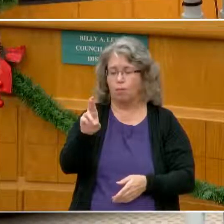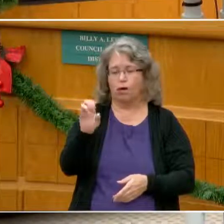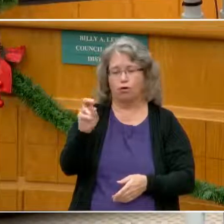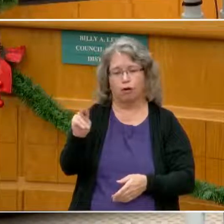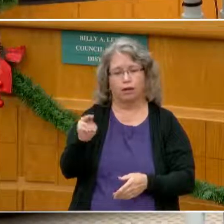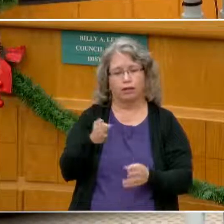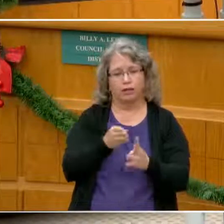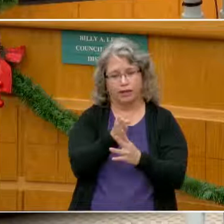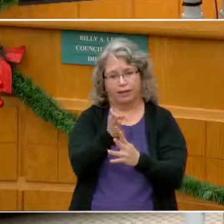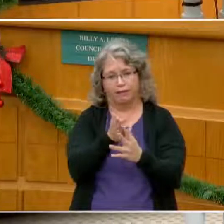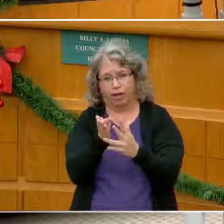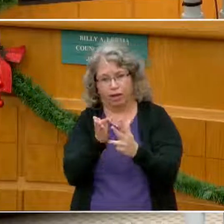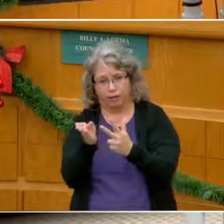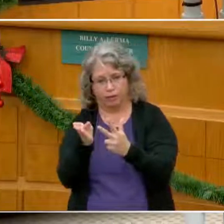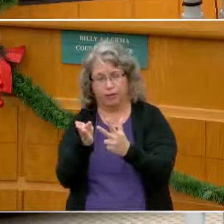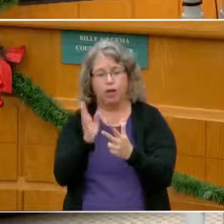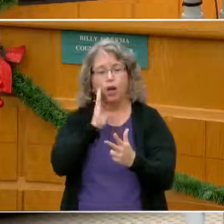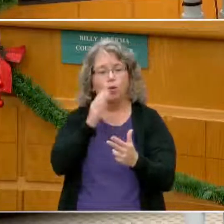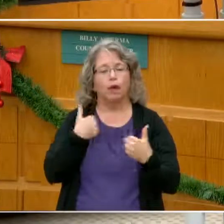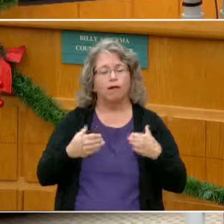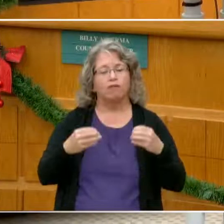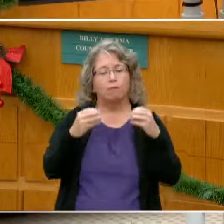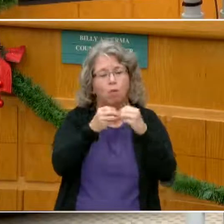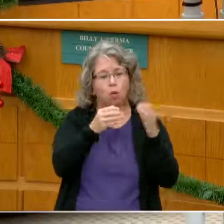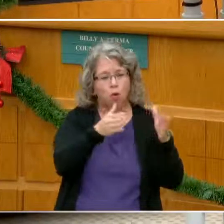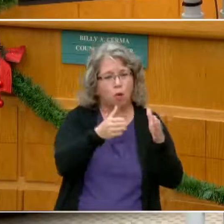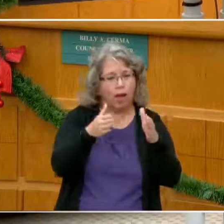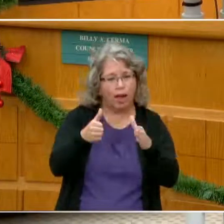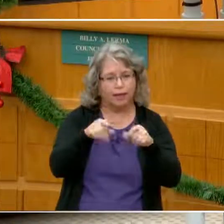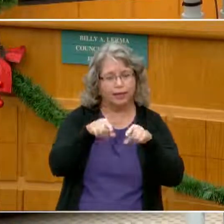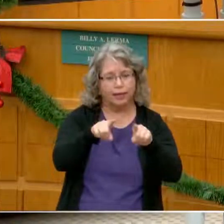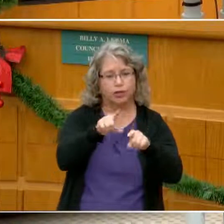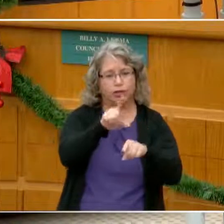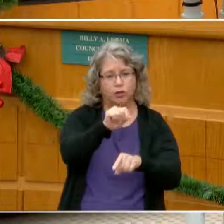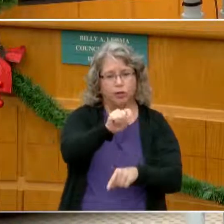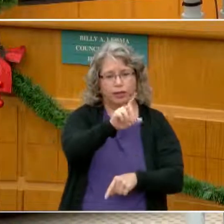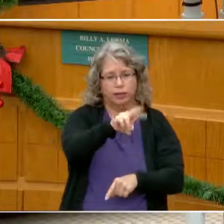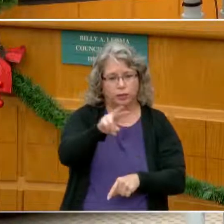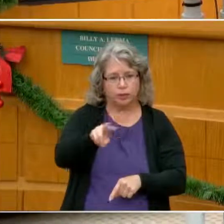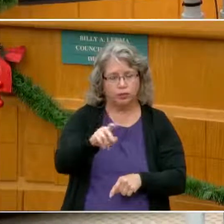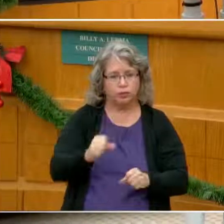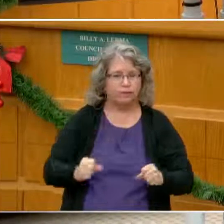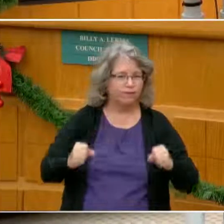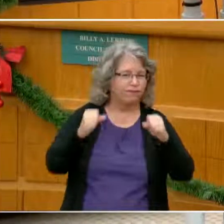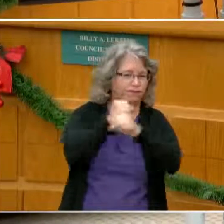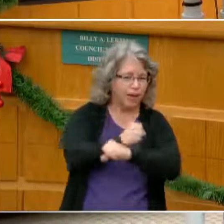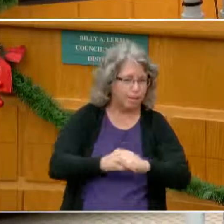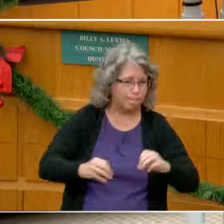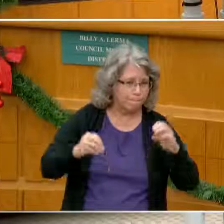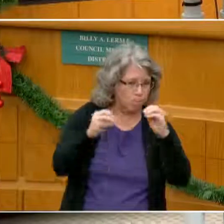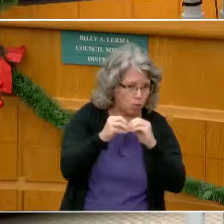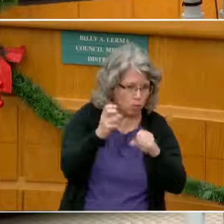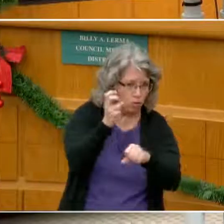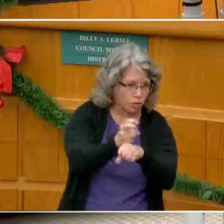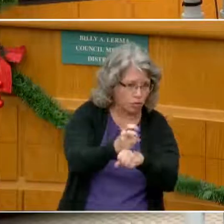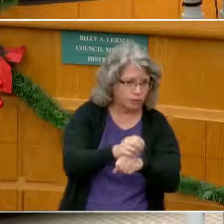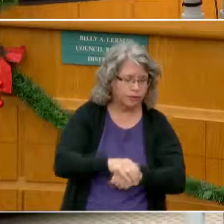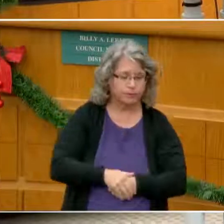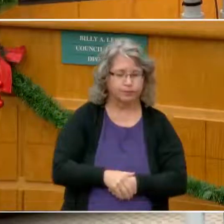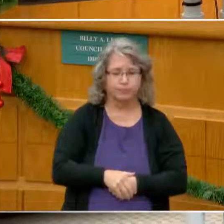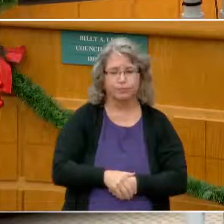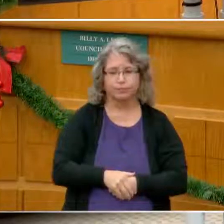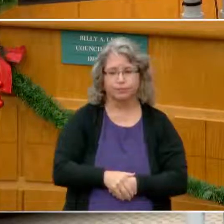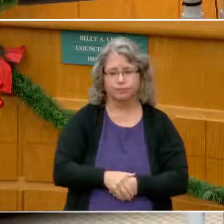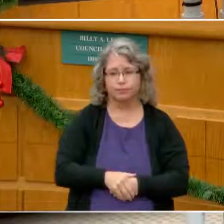more ways in 2022 to fight even harder. And I want to share with you in the last page